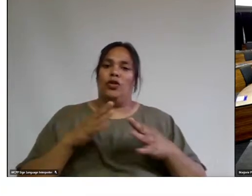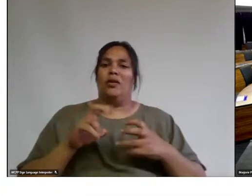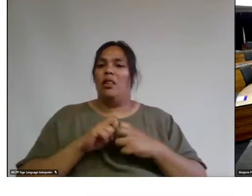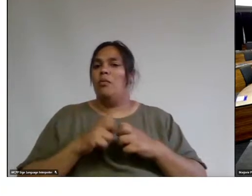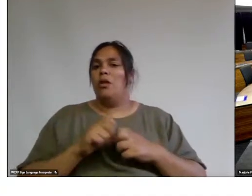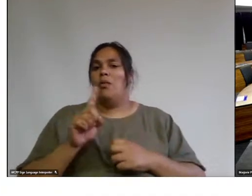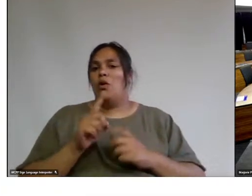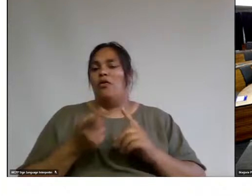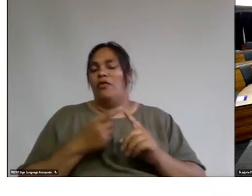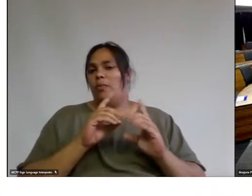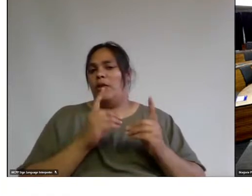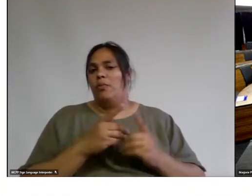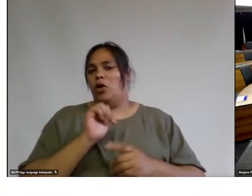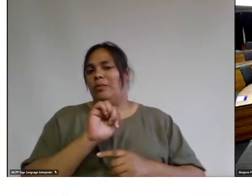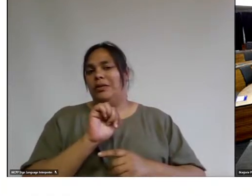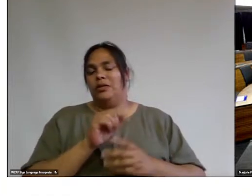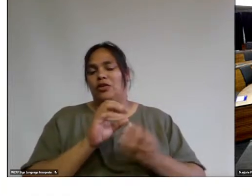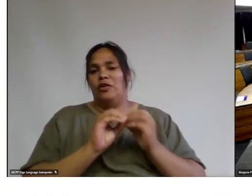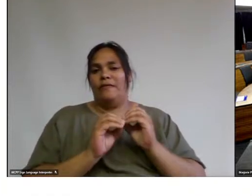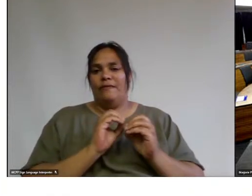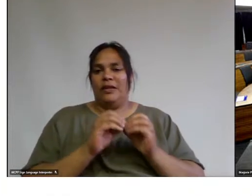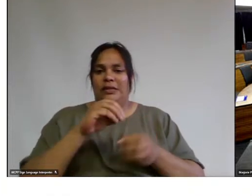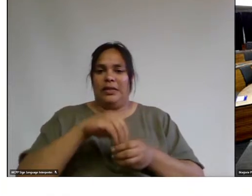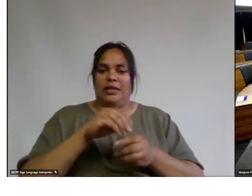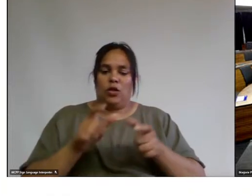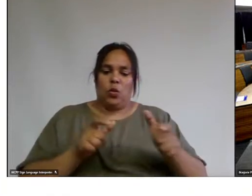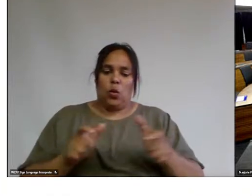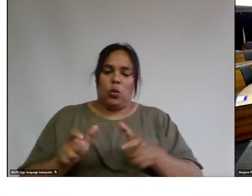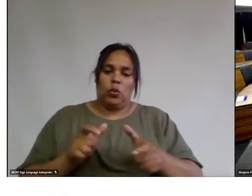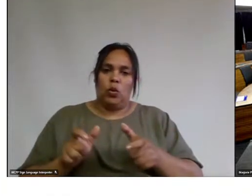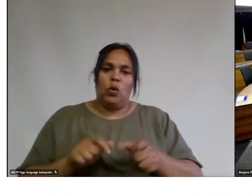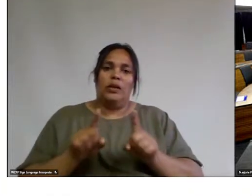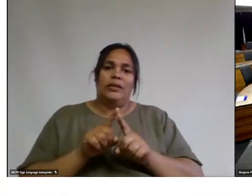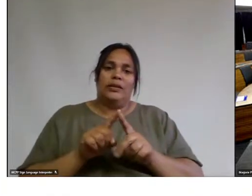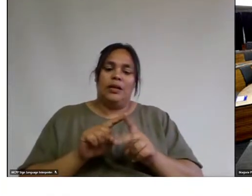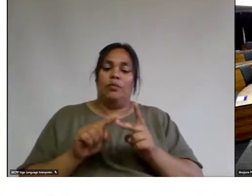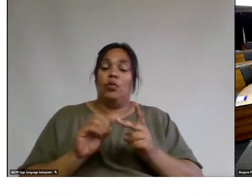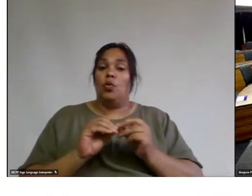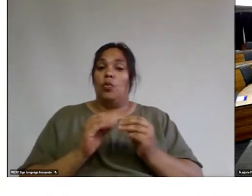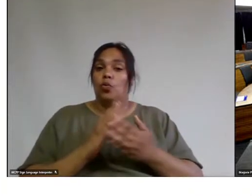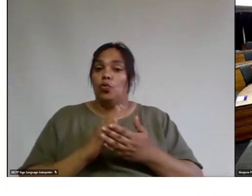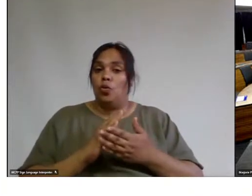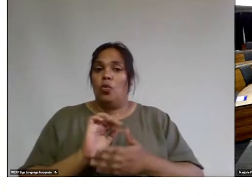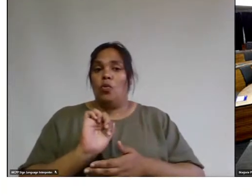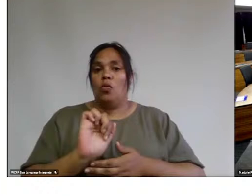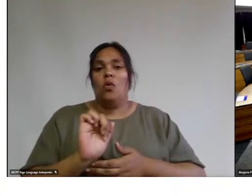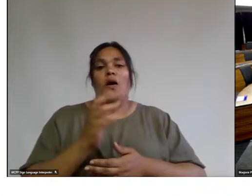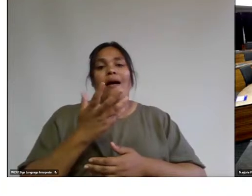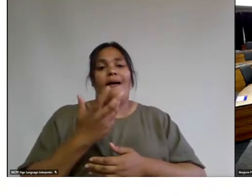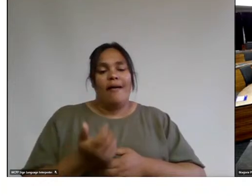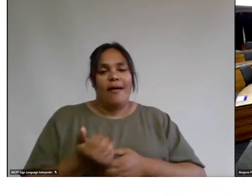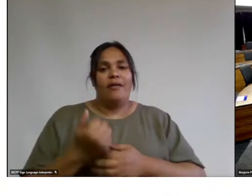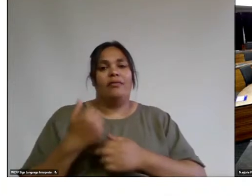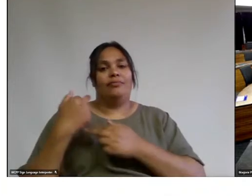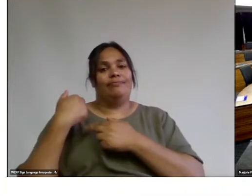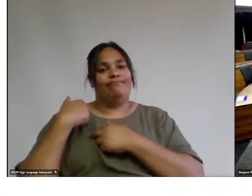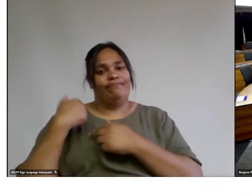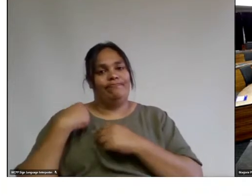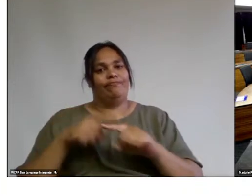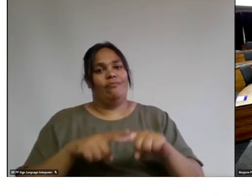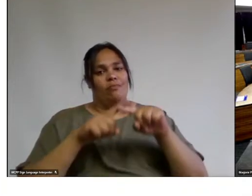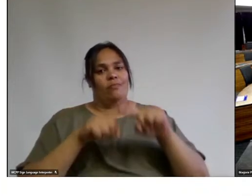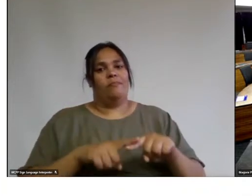of the department to fix its internal controls, also to ensure that there is reliable